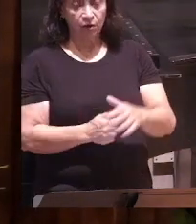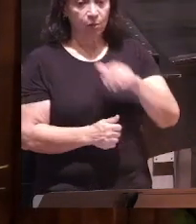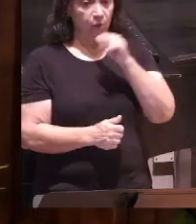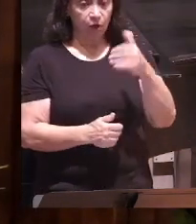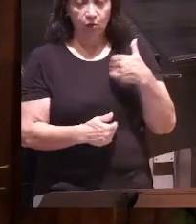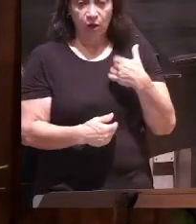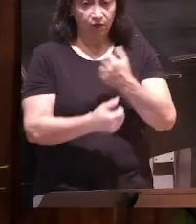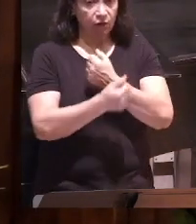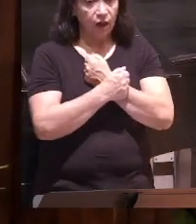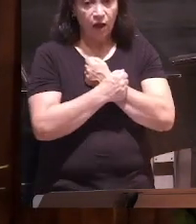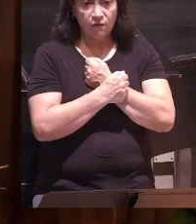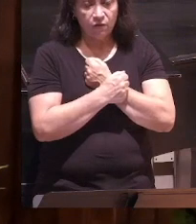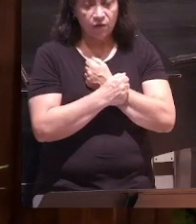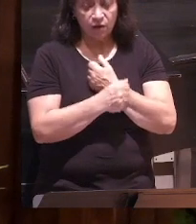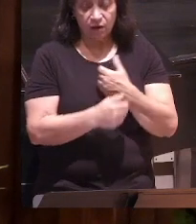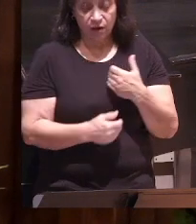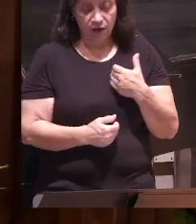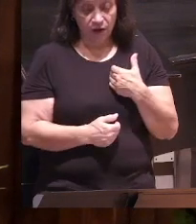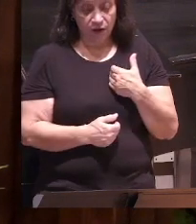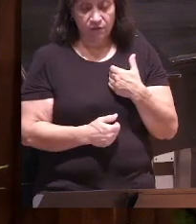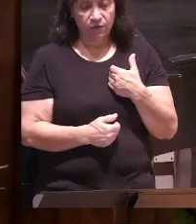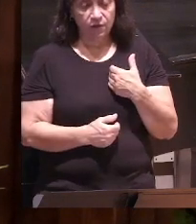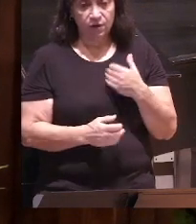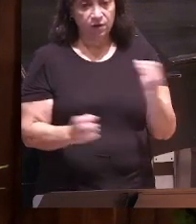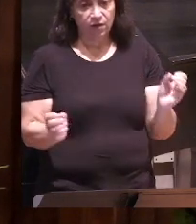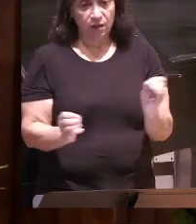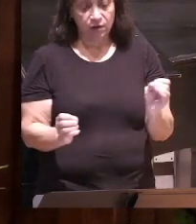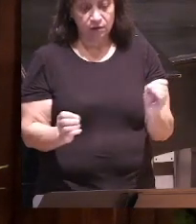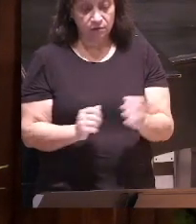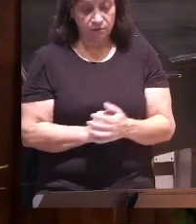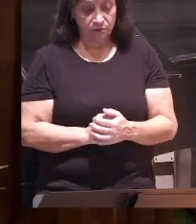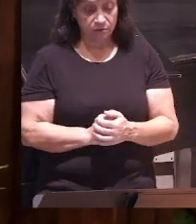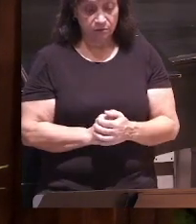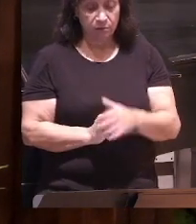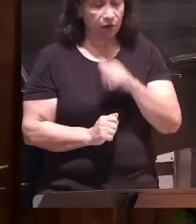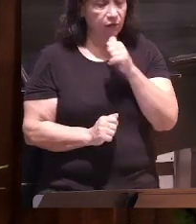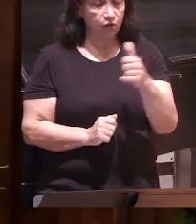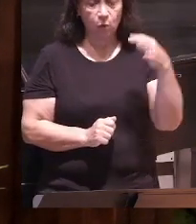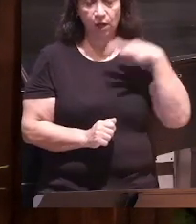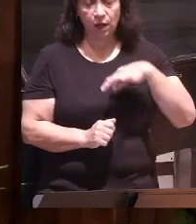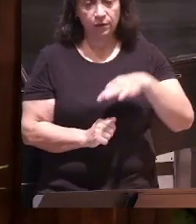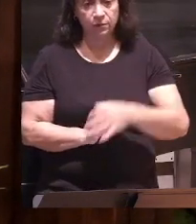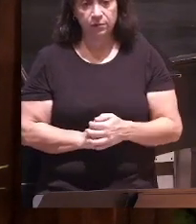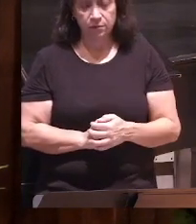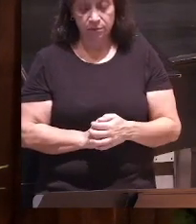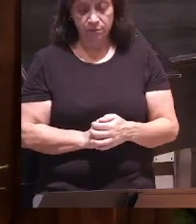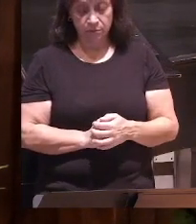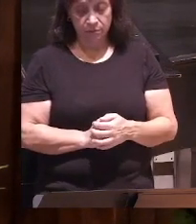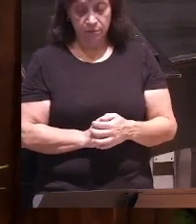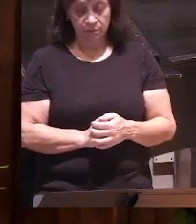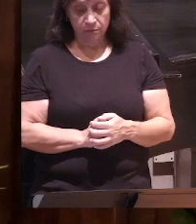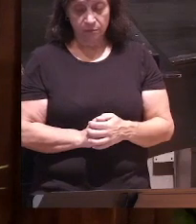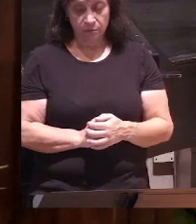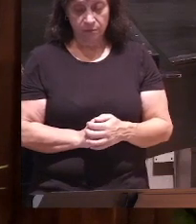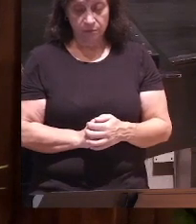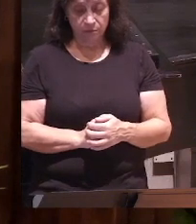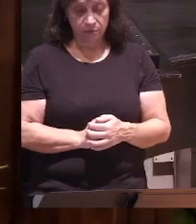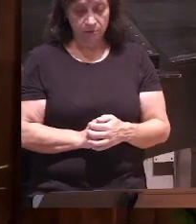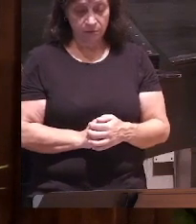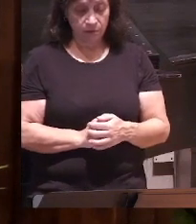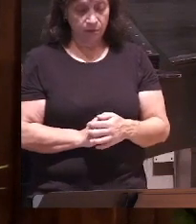love, I am a noisy gong or a clanging